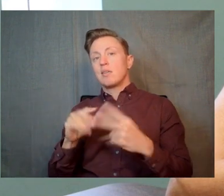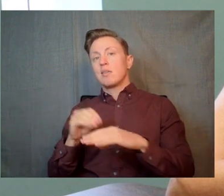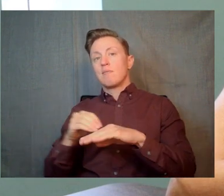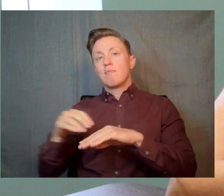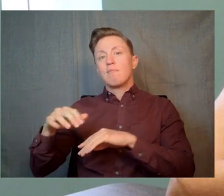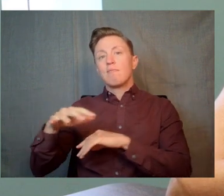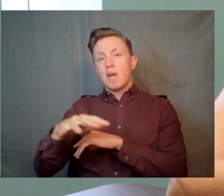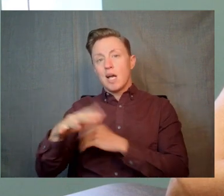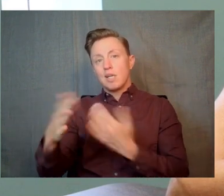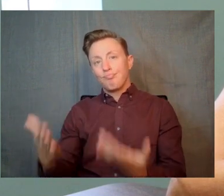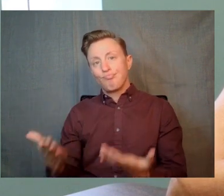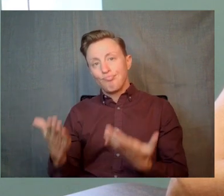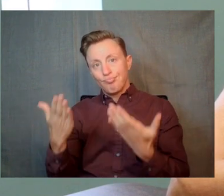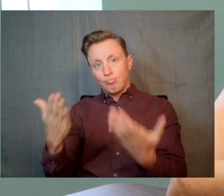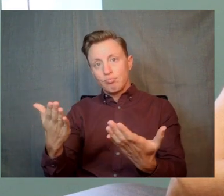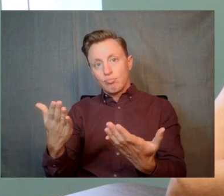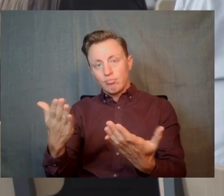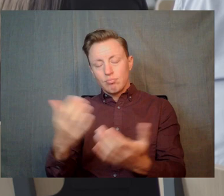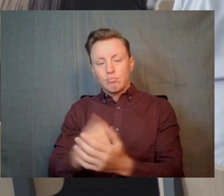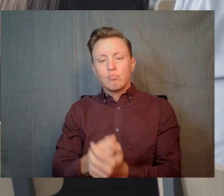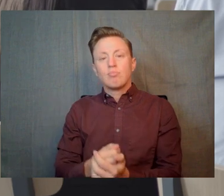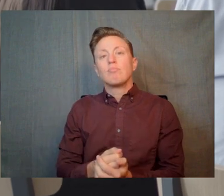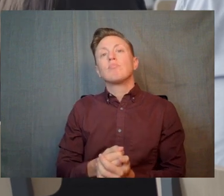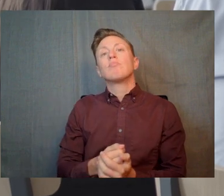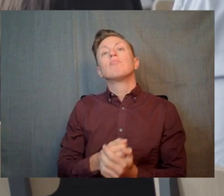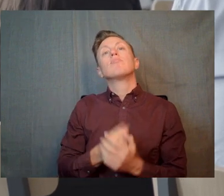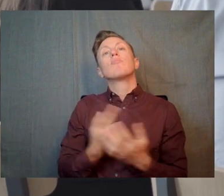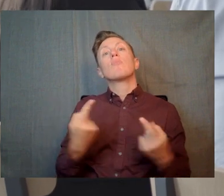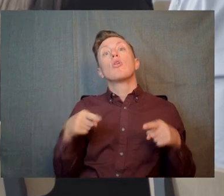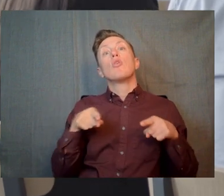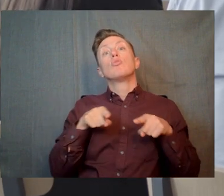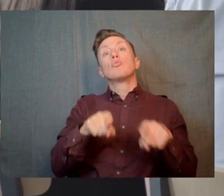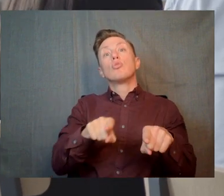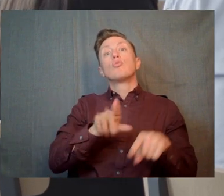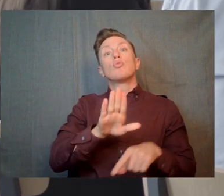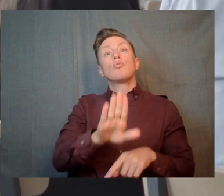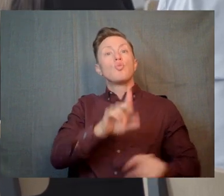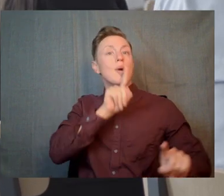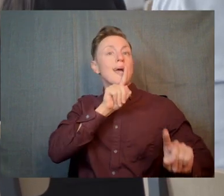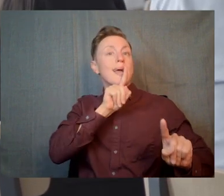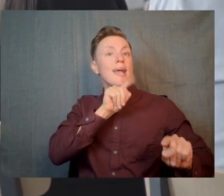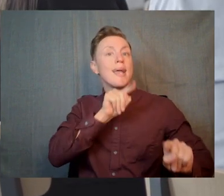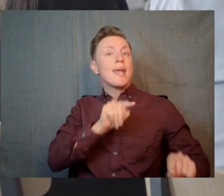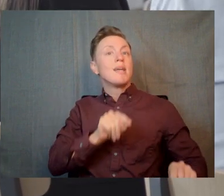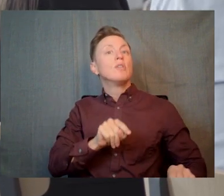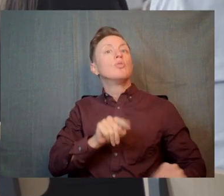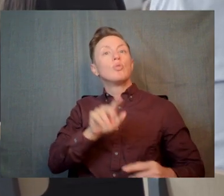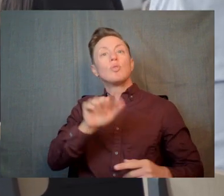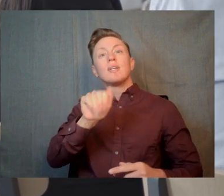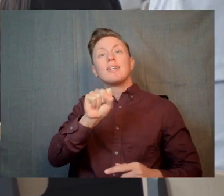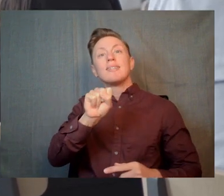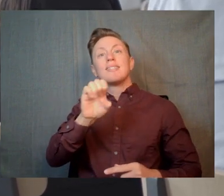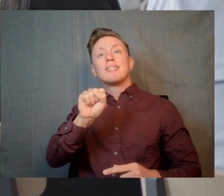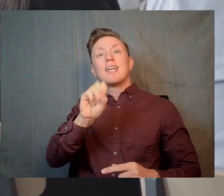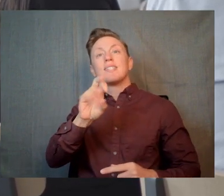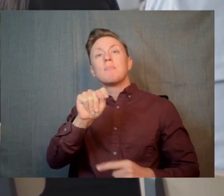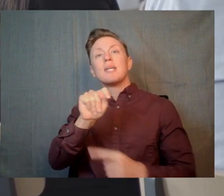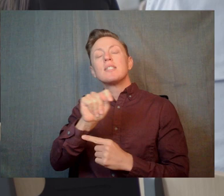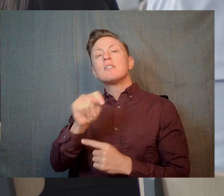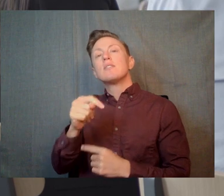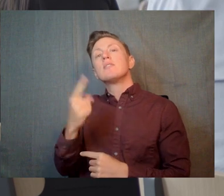I would like to offer you is to have someone you trust with you during the